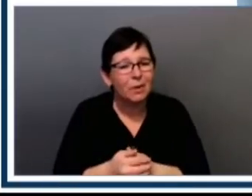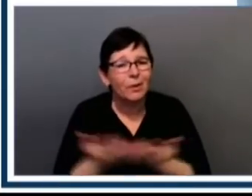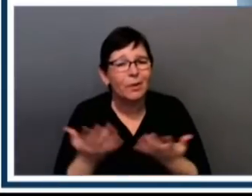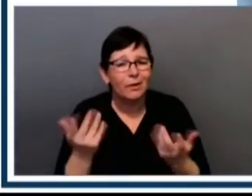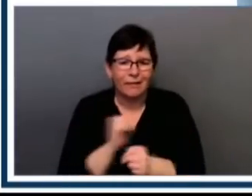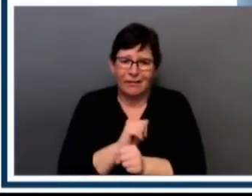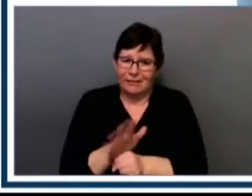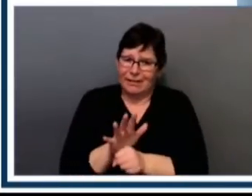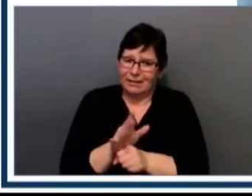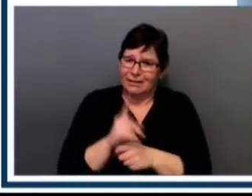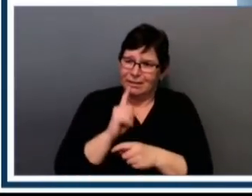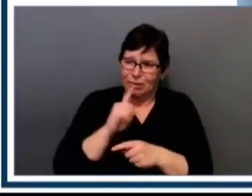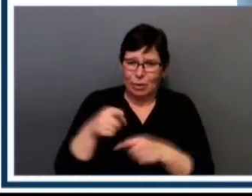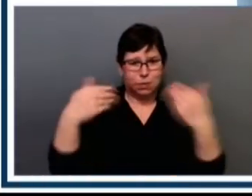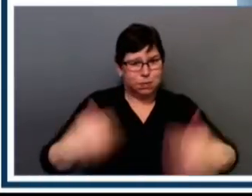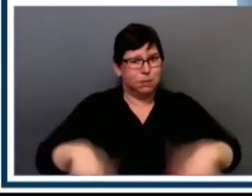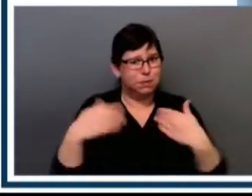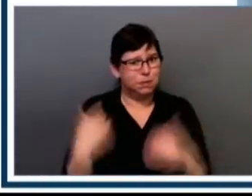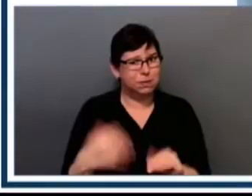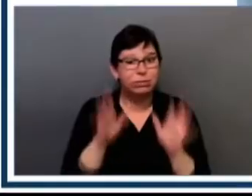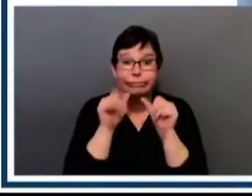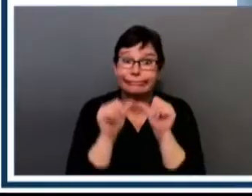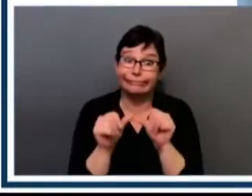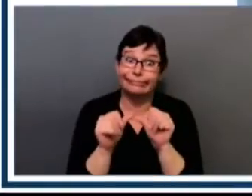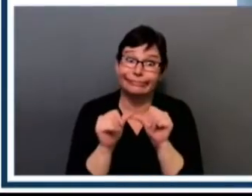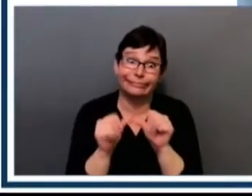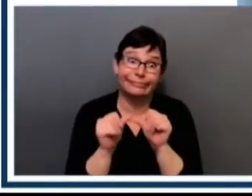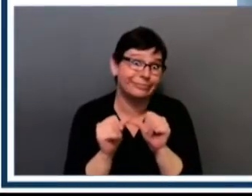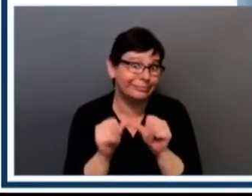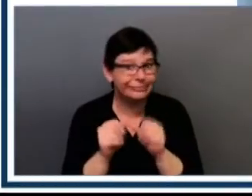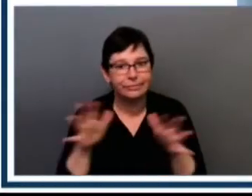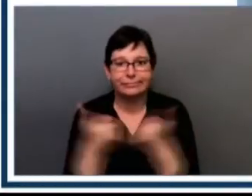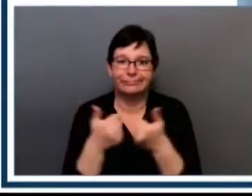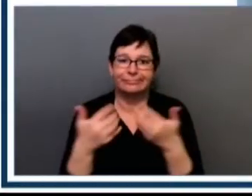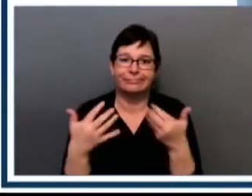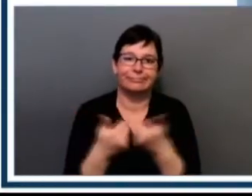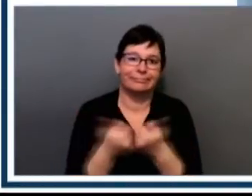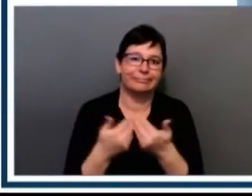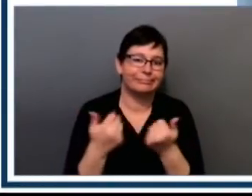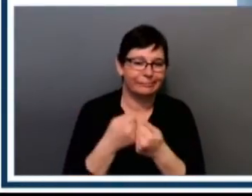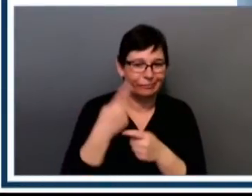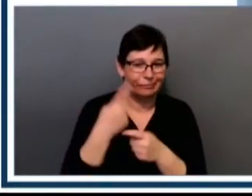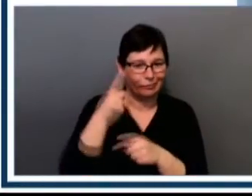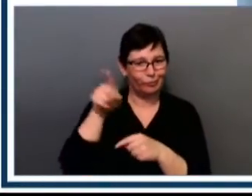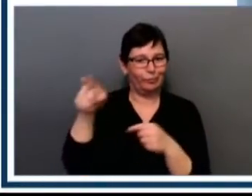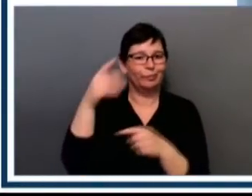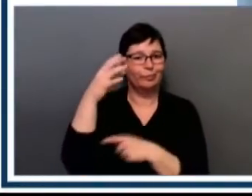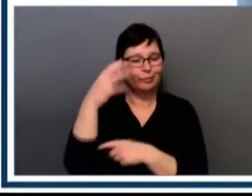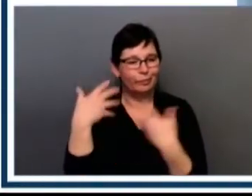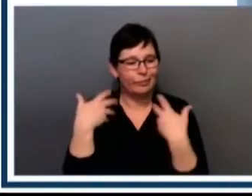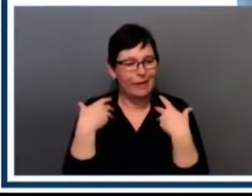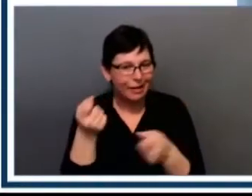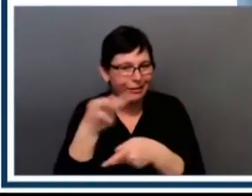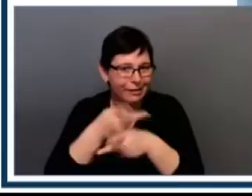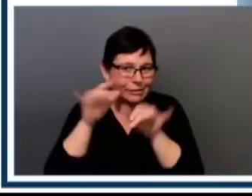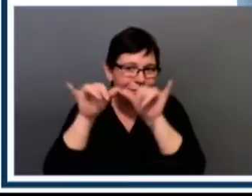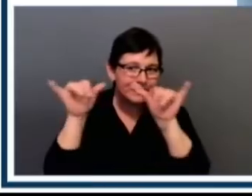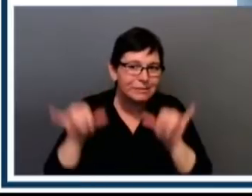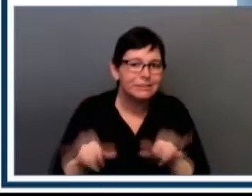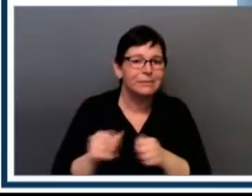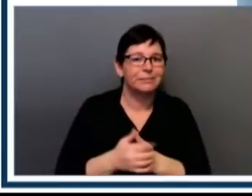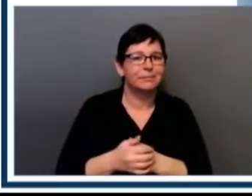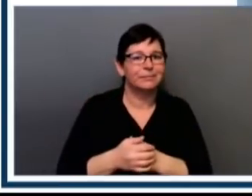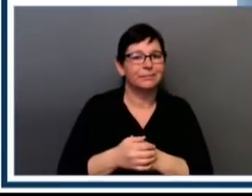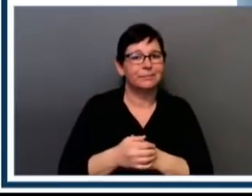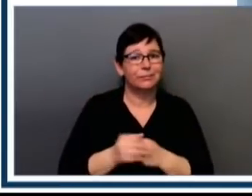that we have to do, we need better surge capacity in our hospitals, whether it's for the next